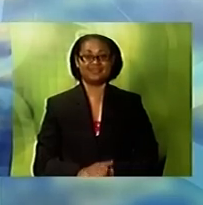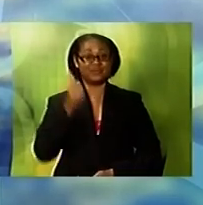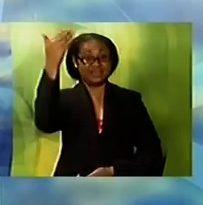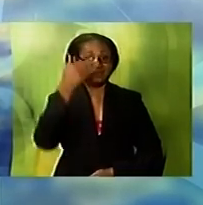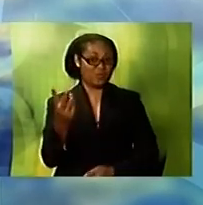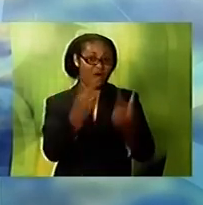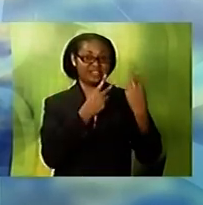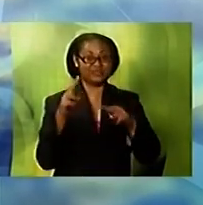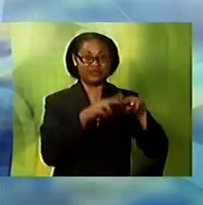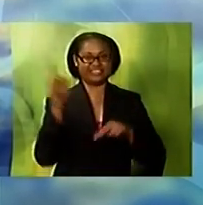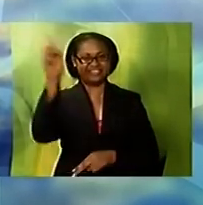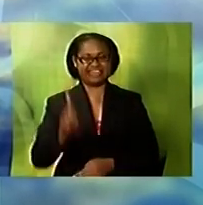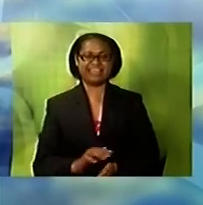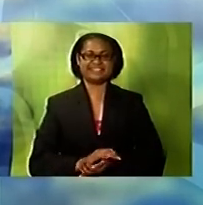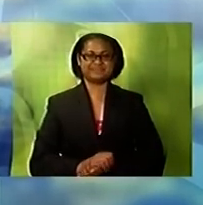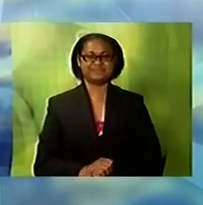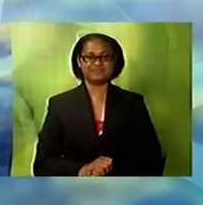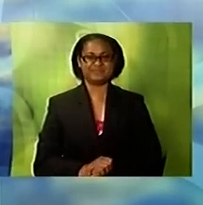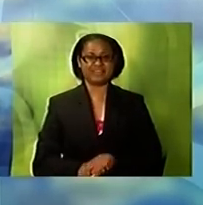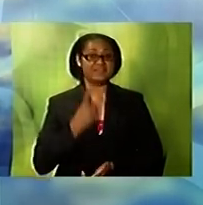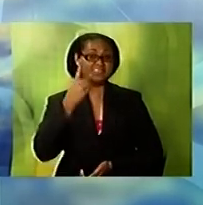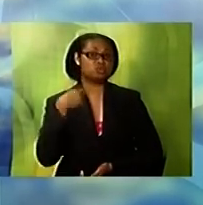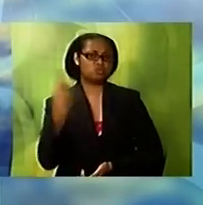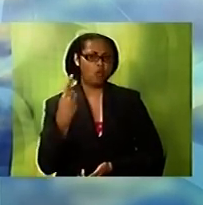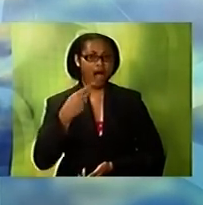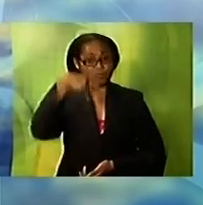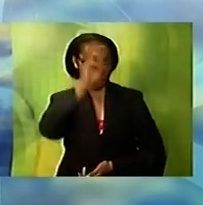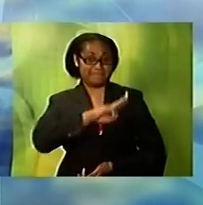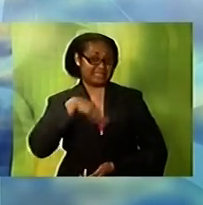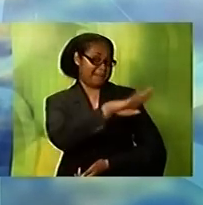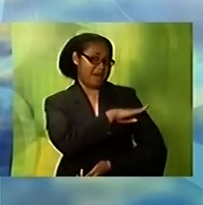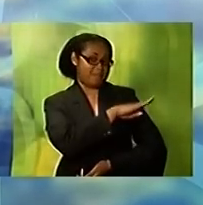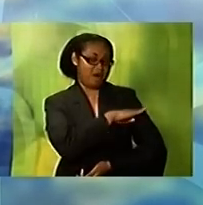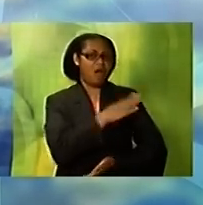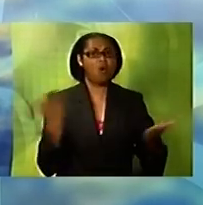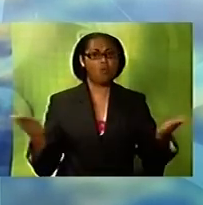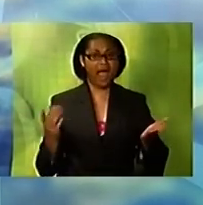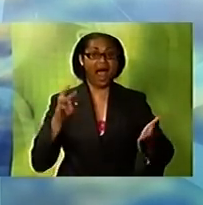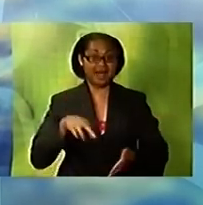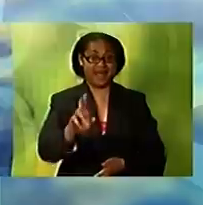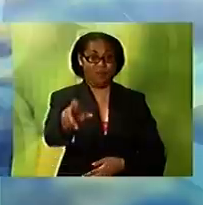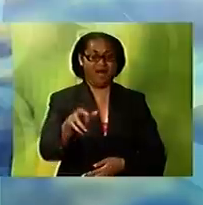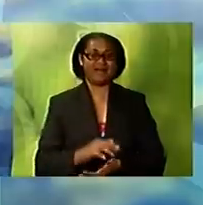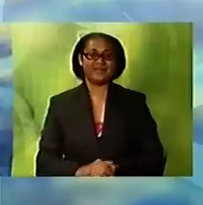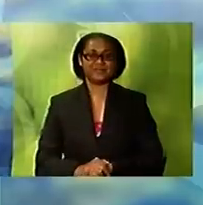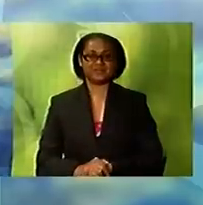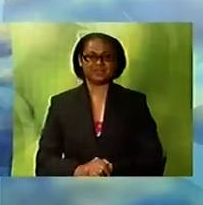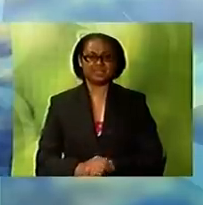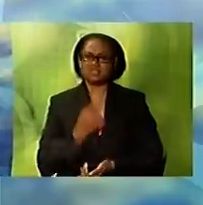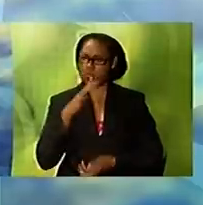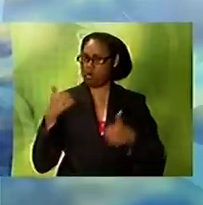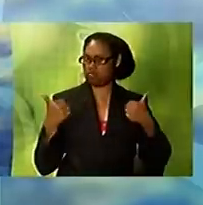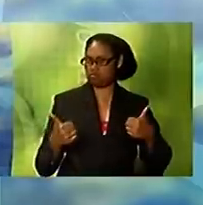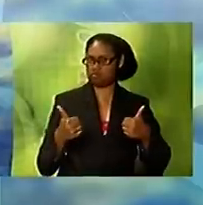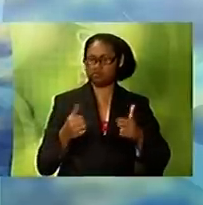Good evening, you're watching Fiji Today. A visit by the Prime Minister, Commodore Bainimarama, to the village of Narocake in Rewa has also